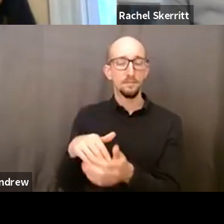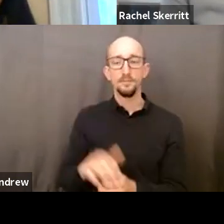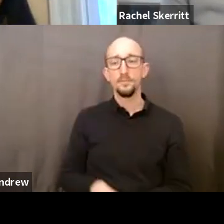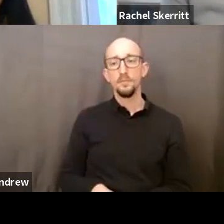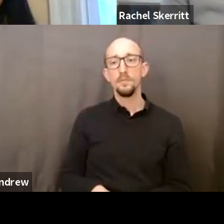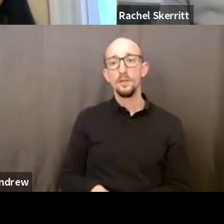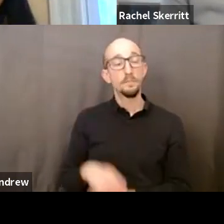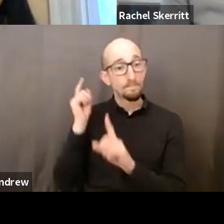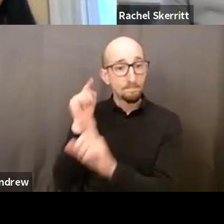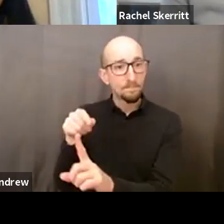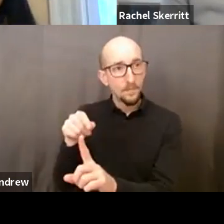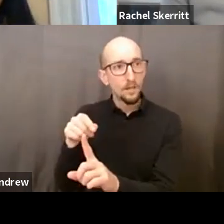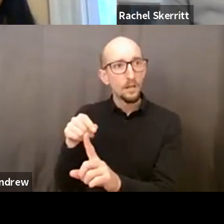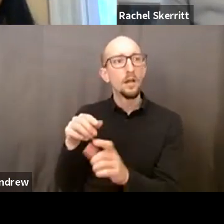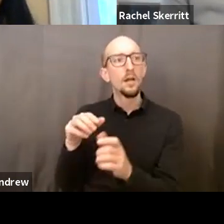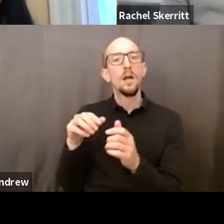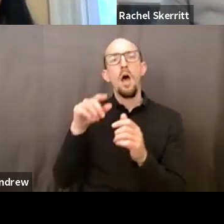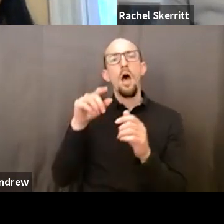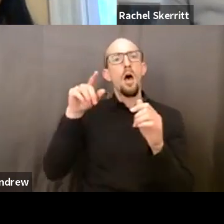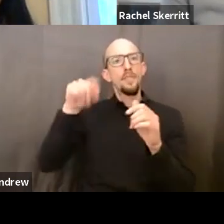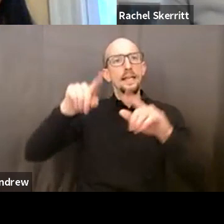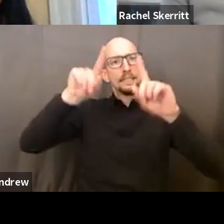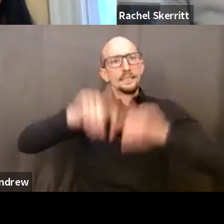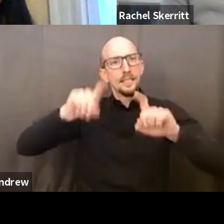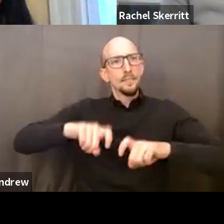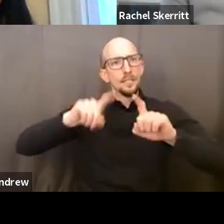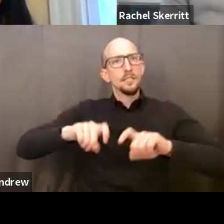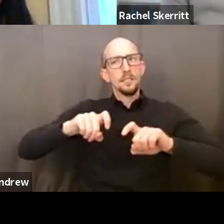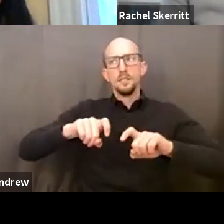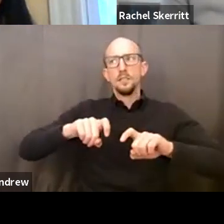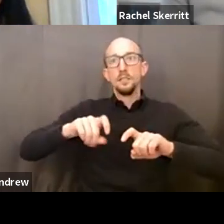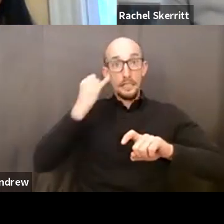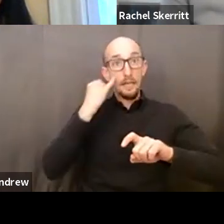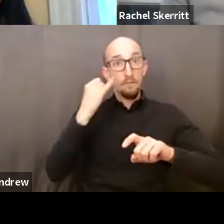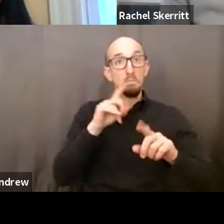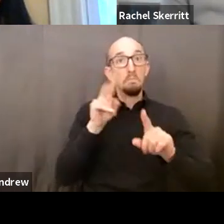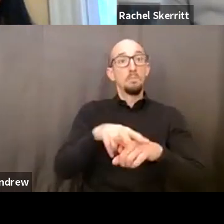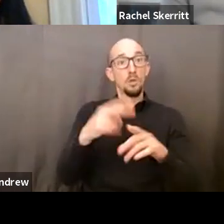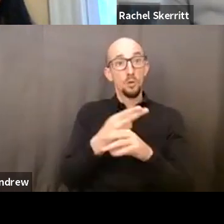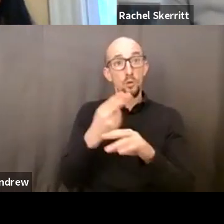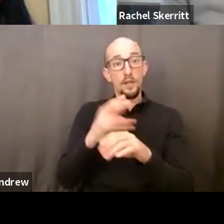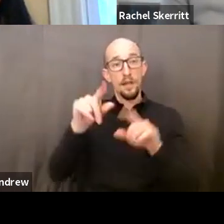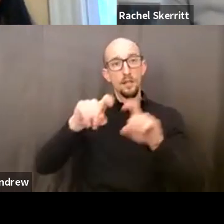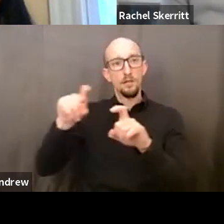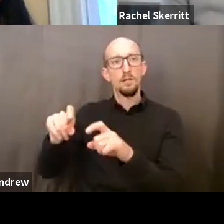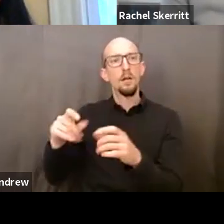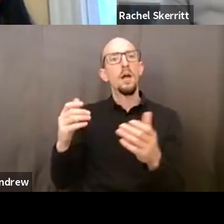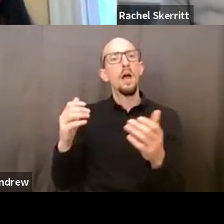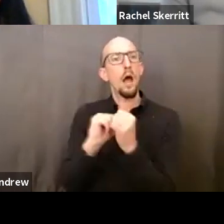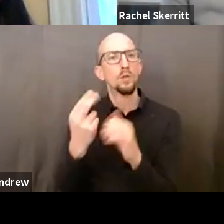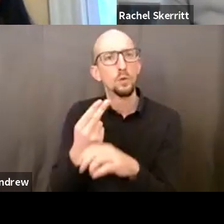to, what do we use the assessment for if we use one? And what our thinking is around the